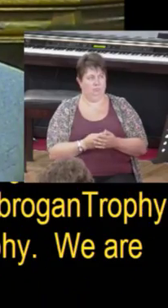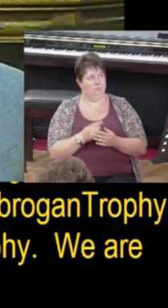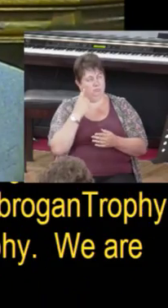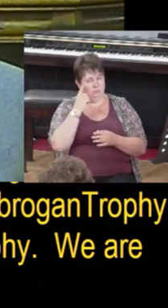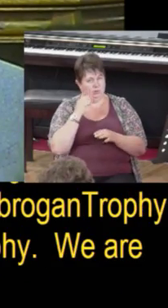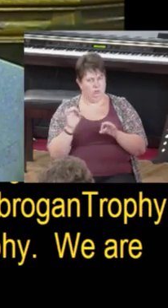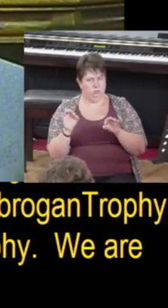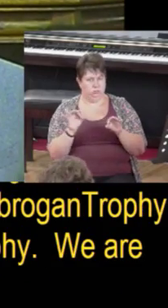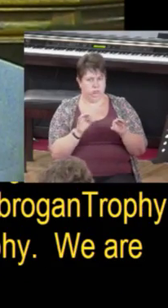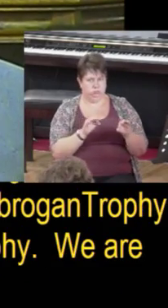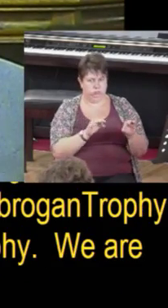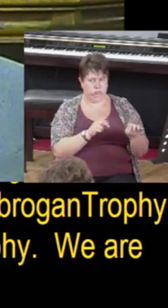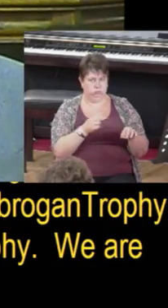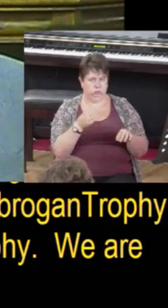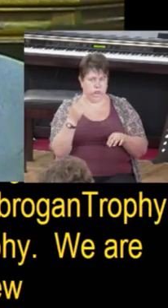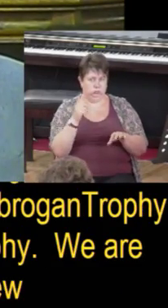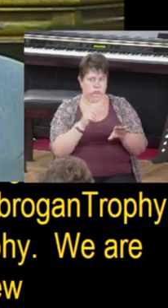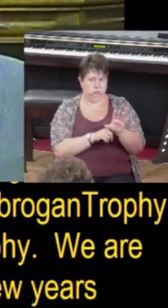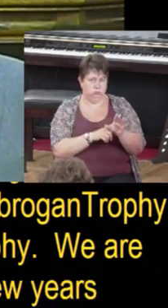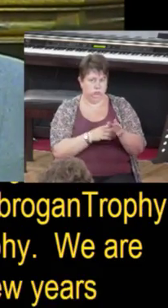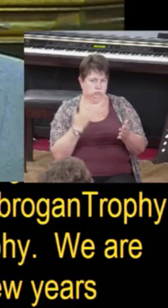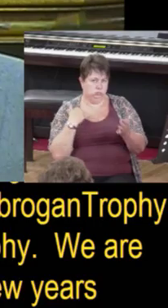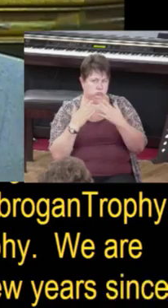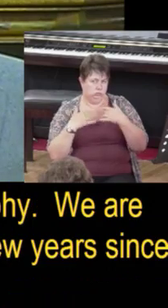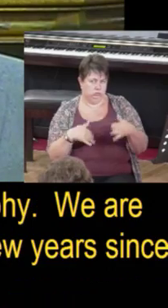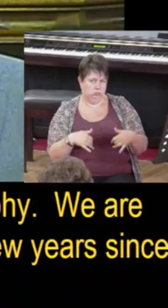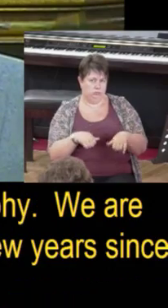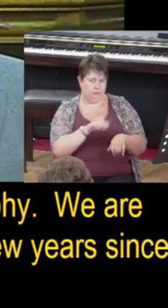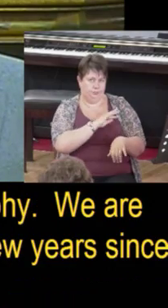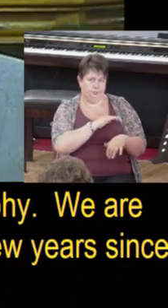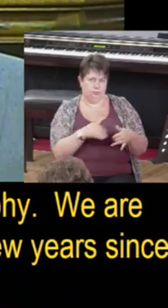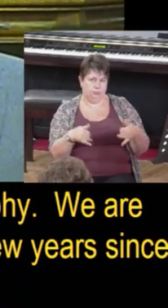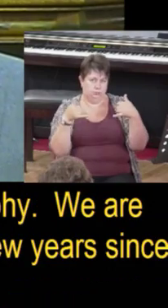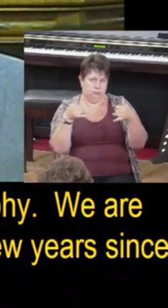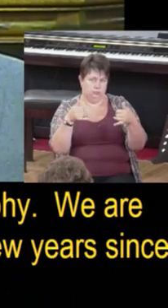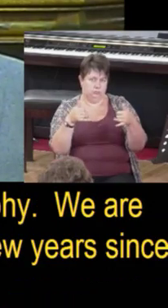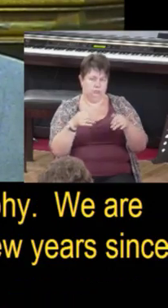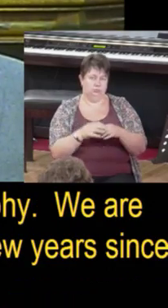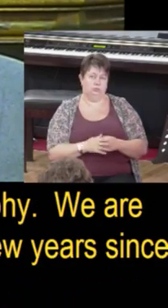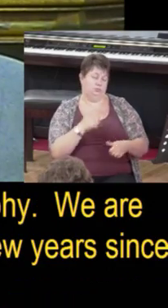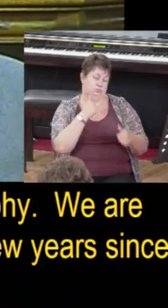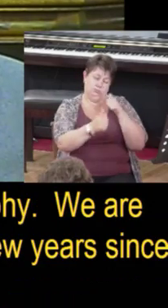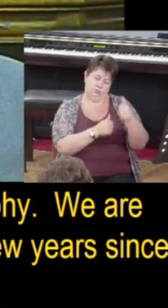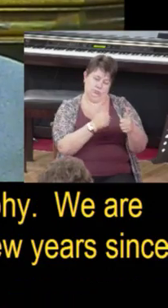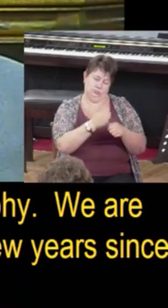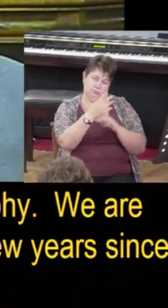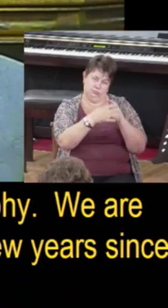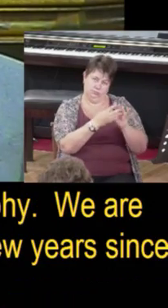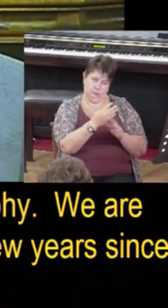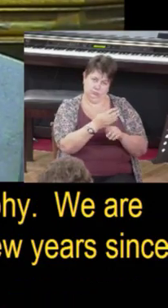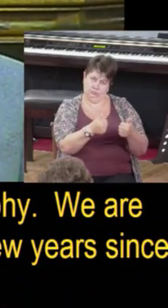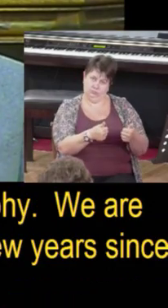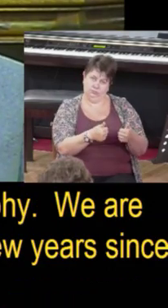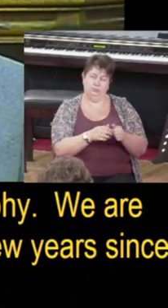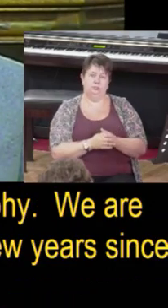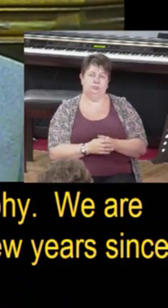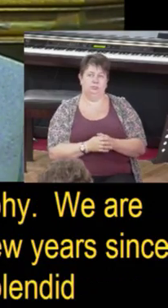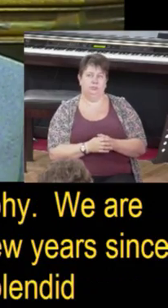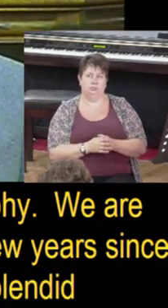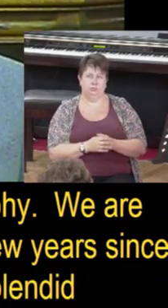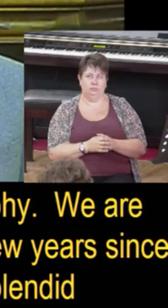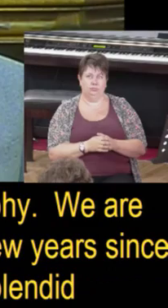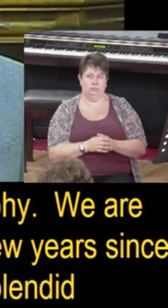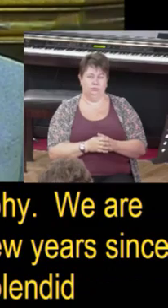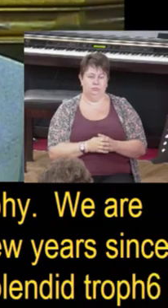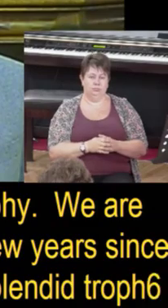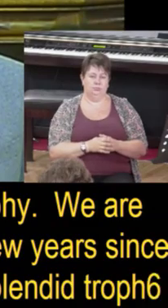since we won this trophy, and it's a very splendid trophy indeed. So congratulations to those who competed, and particularly